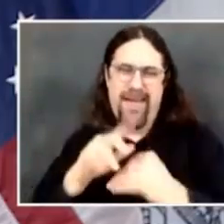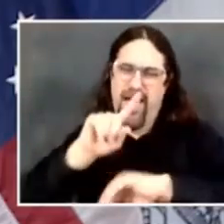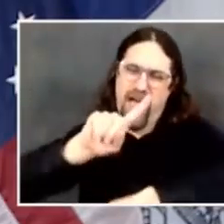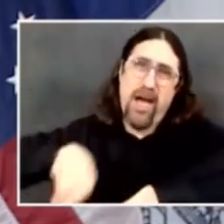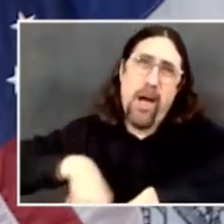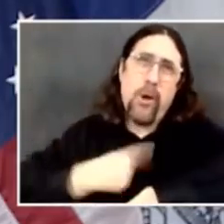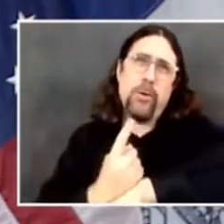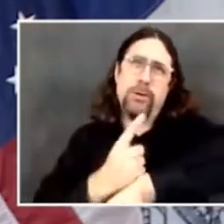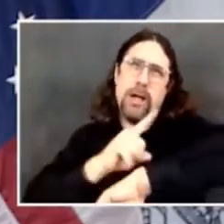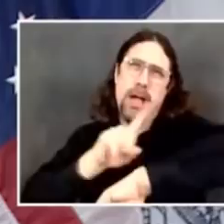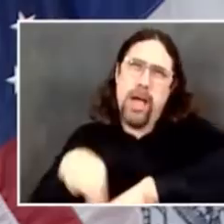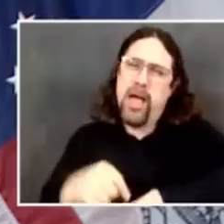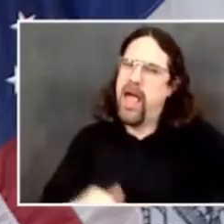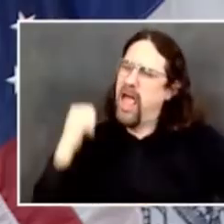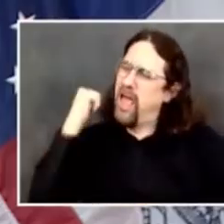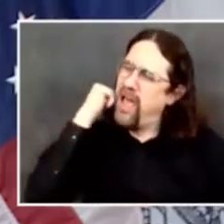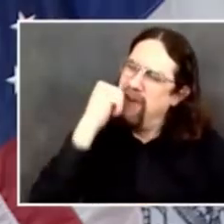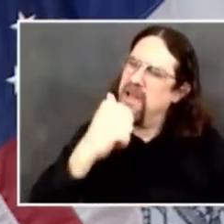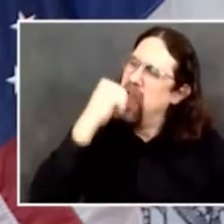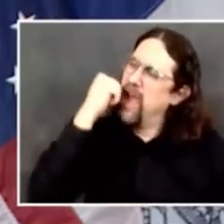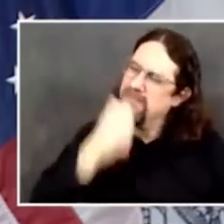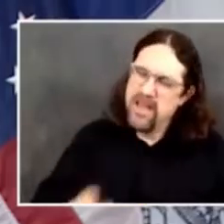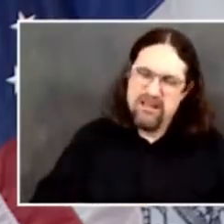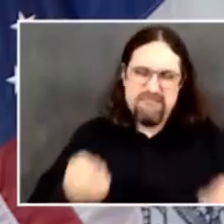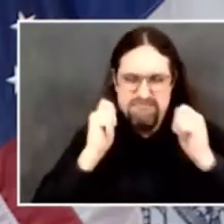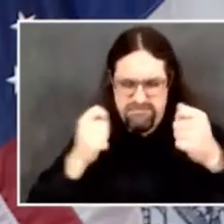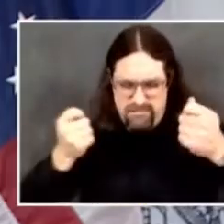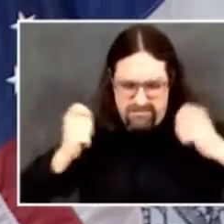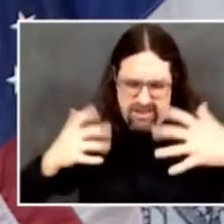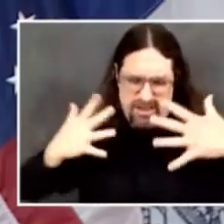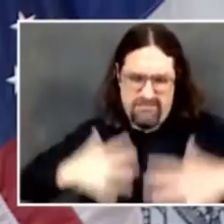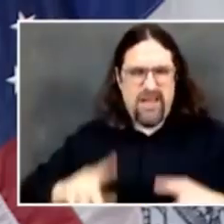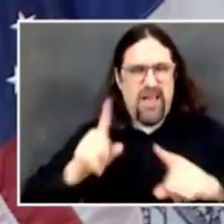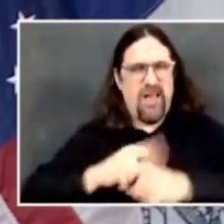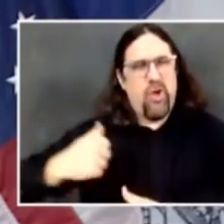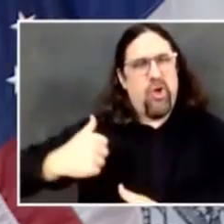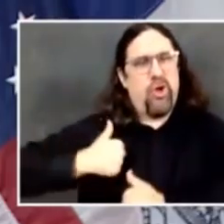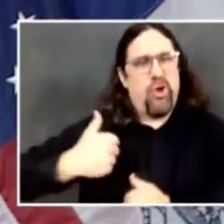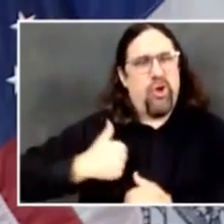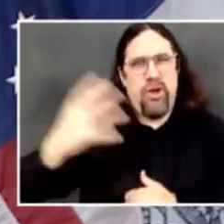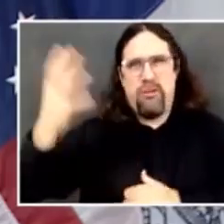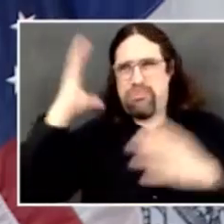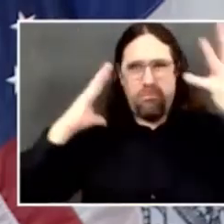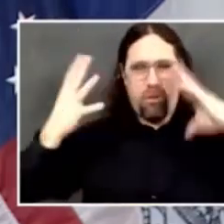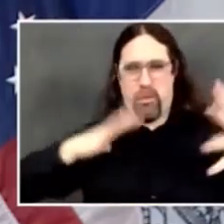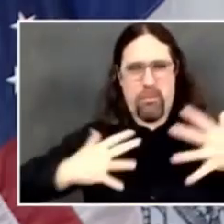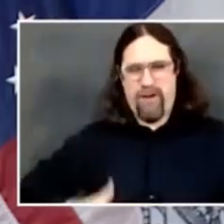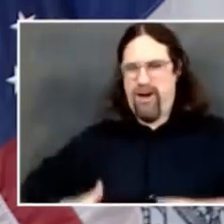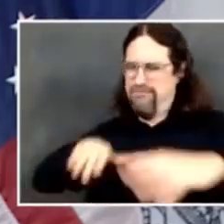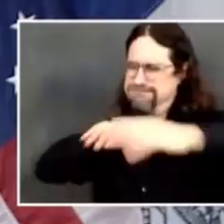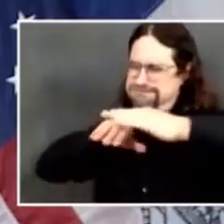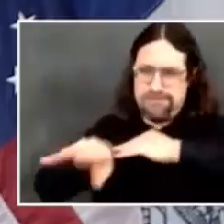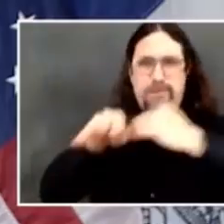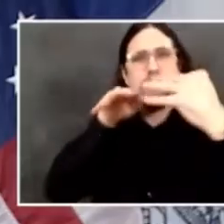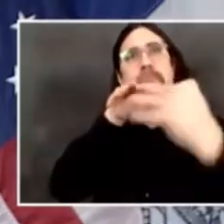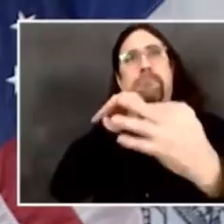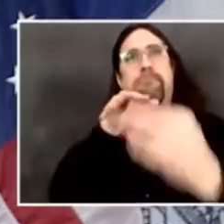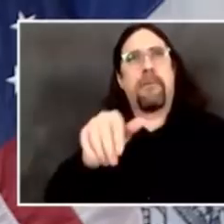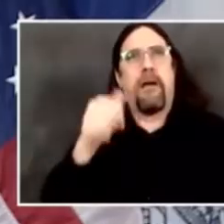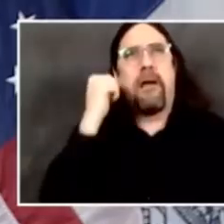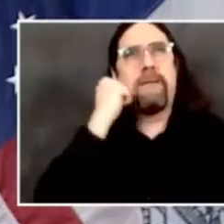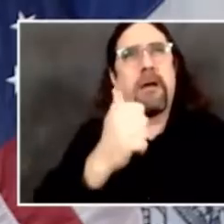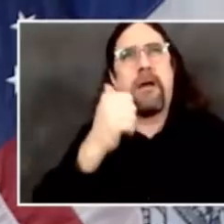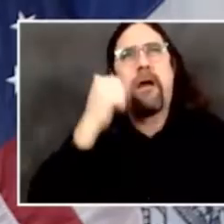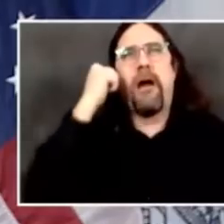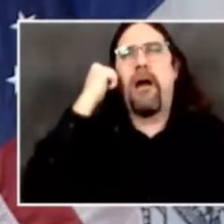make themselves blind to the fear, but that they stare it in the face and they walk through the door anyway. It's absolutely inspiring.